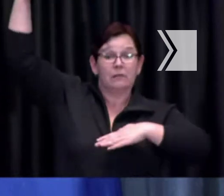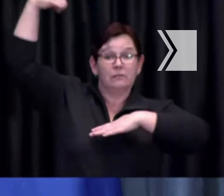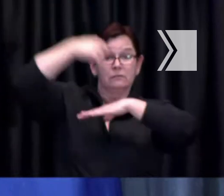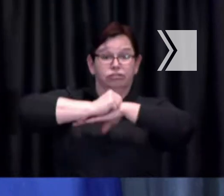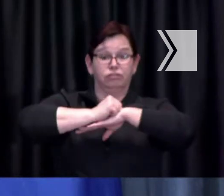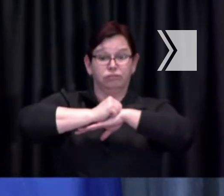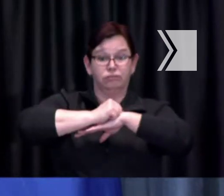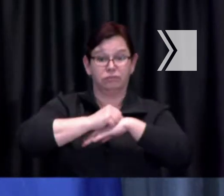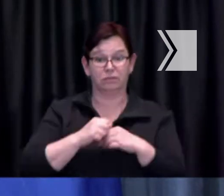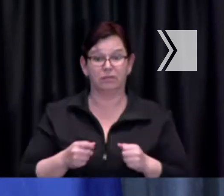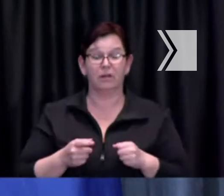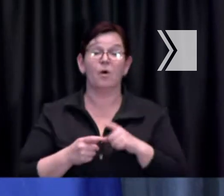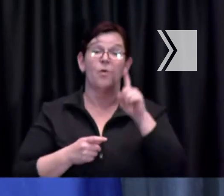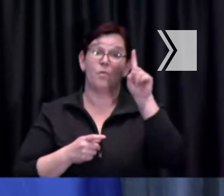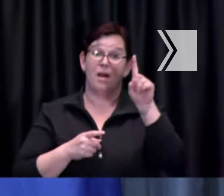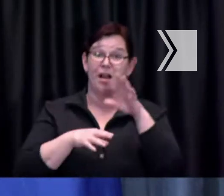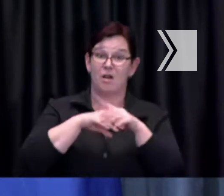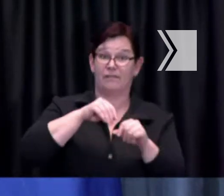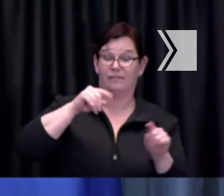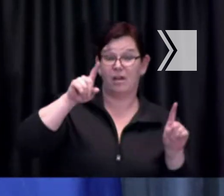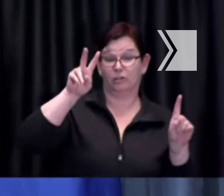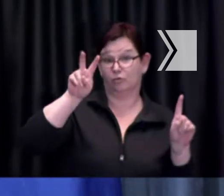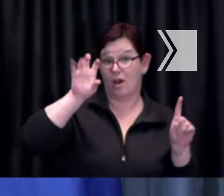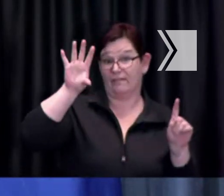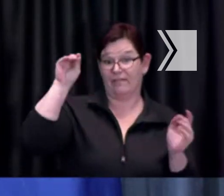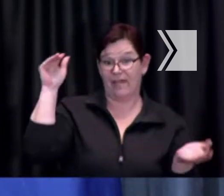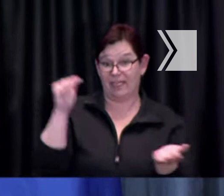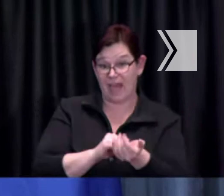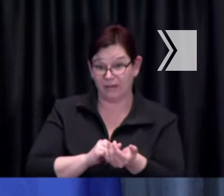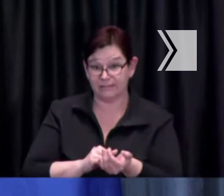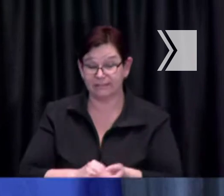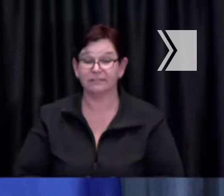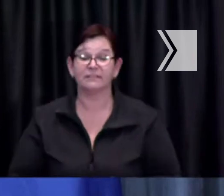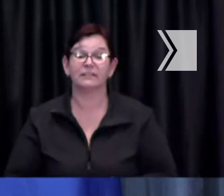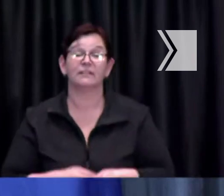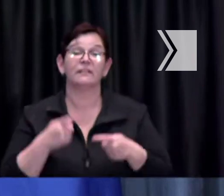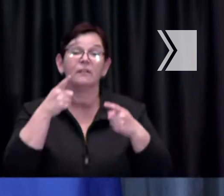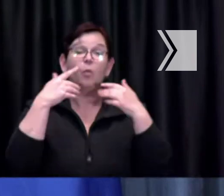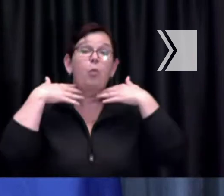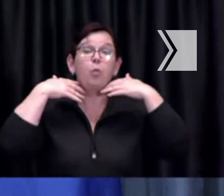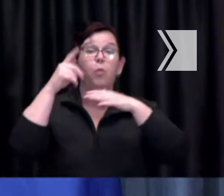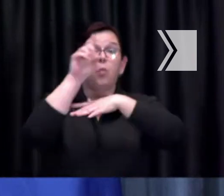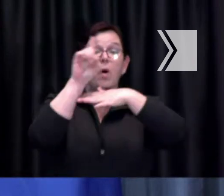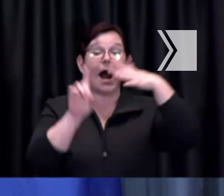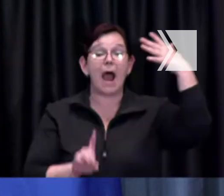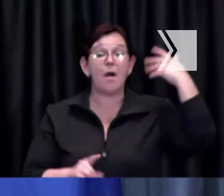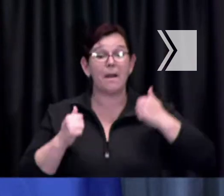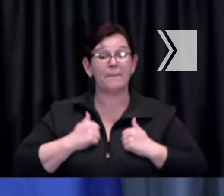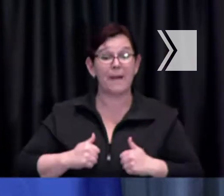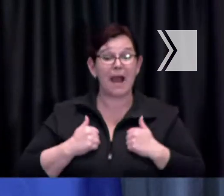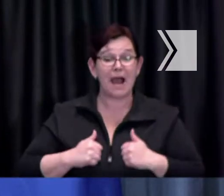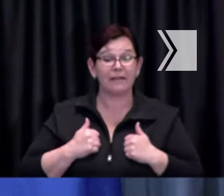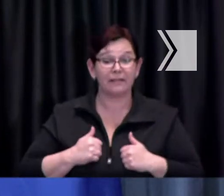250,000. The chance of drowning in the bath in the next year is calculated at 1 in